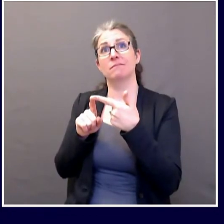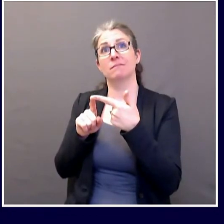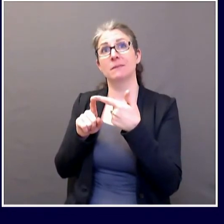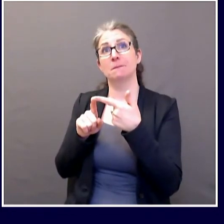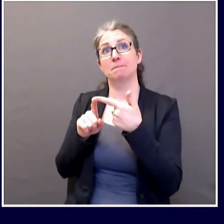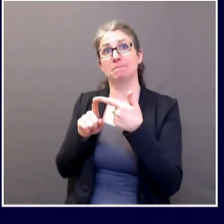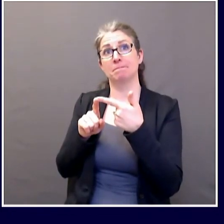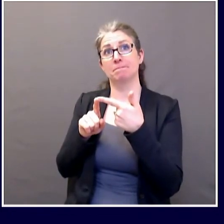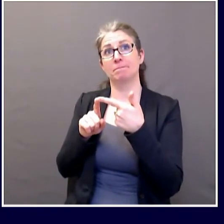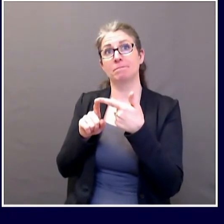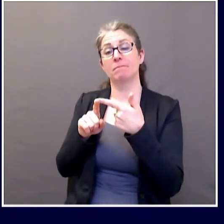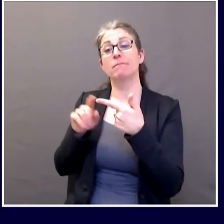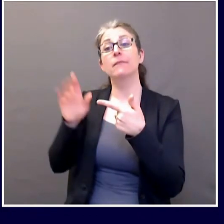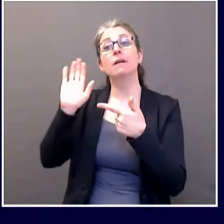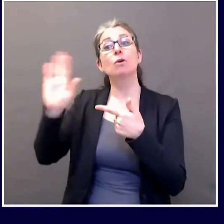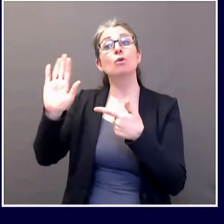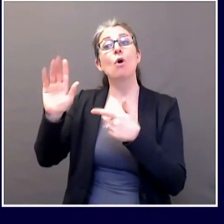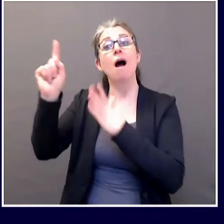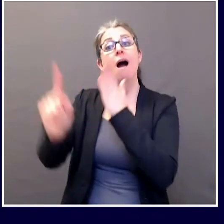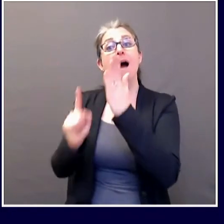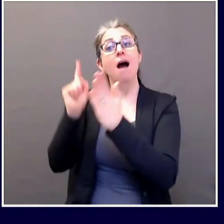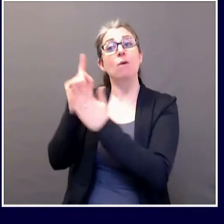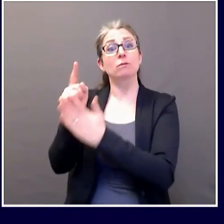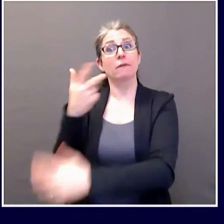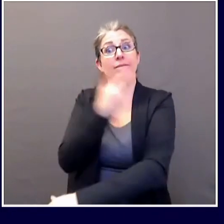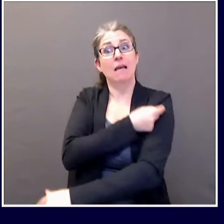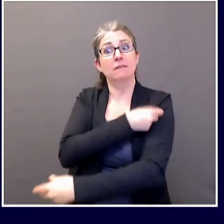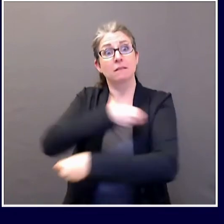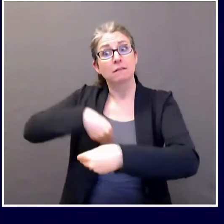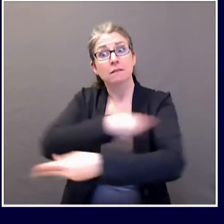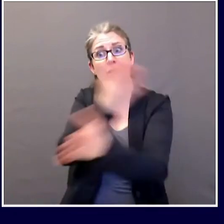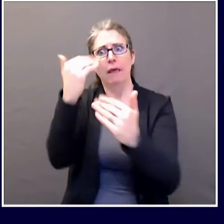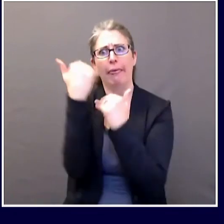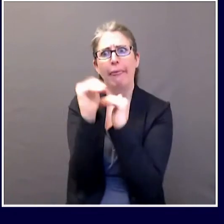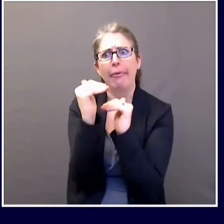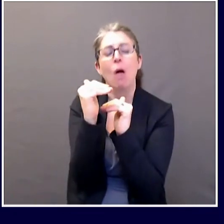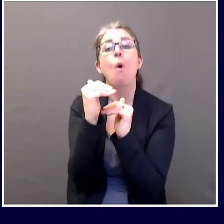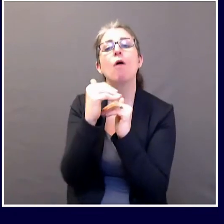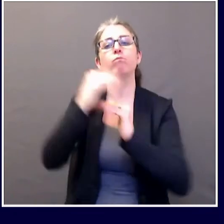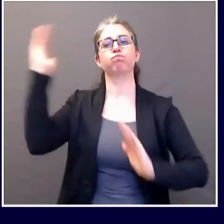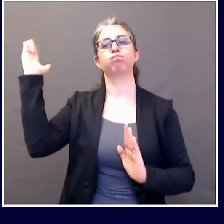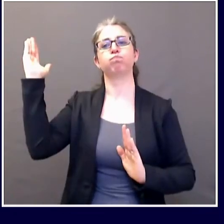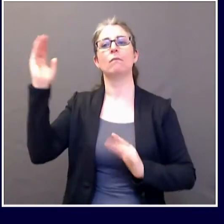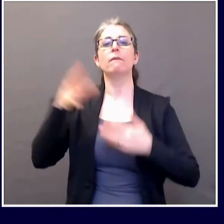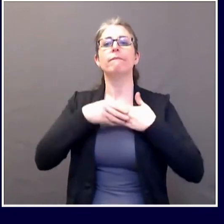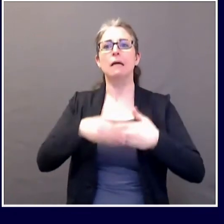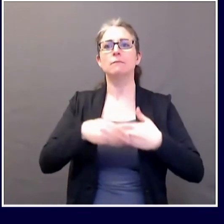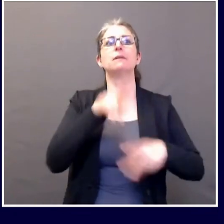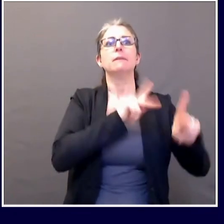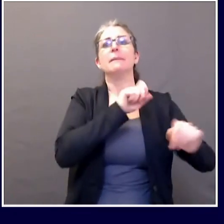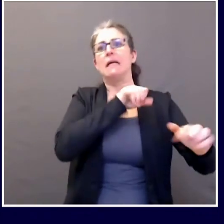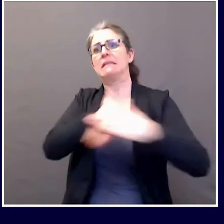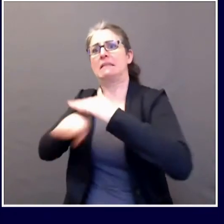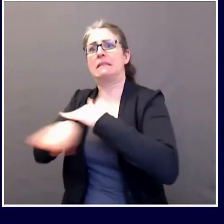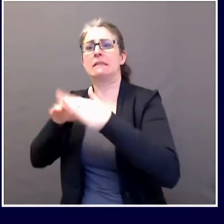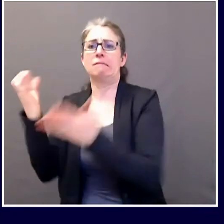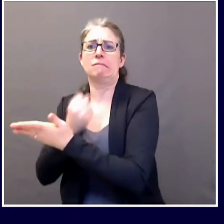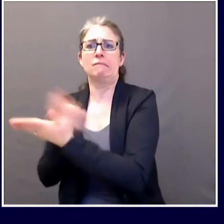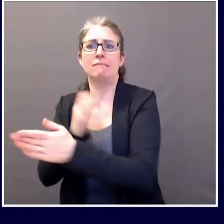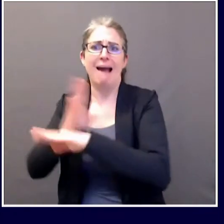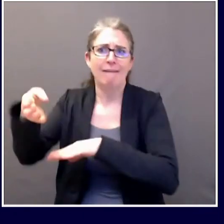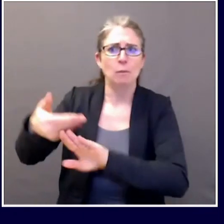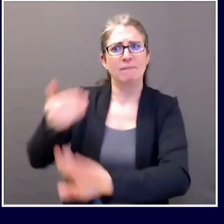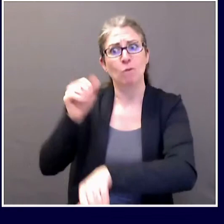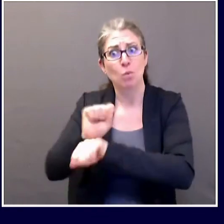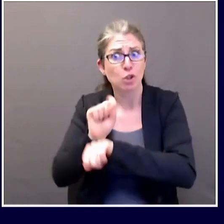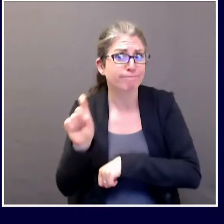them? Is the way to sign up something that is easily accessible to all? Do you necessarily need to have a smartphone?